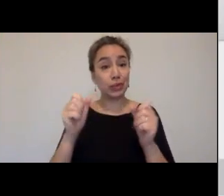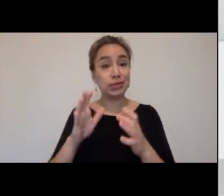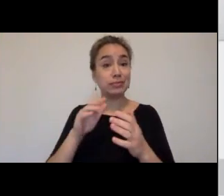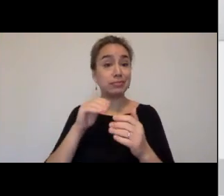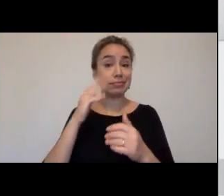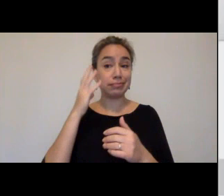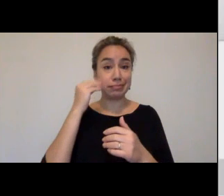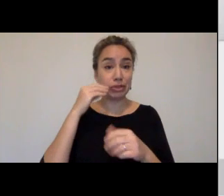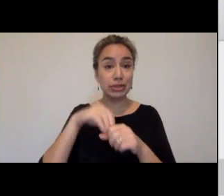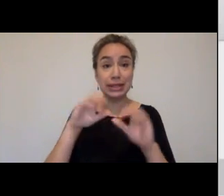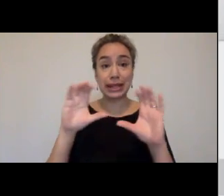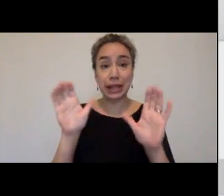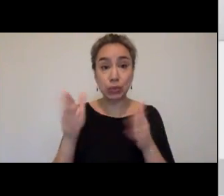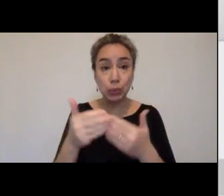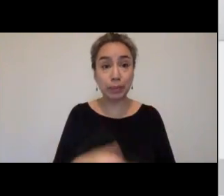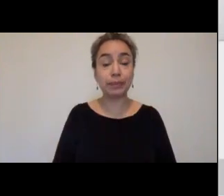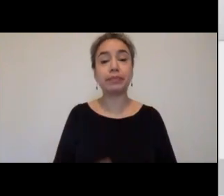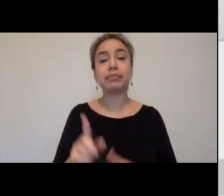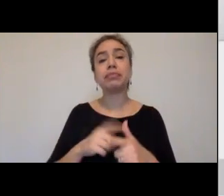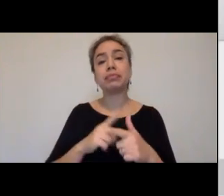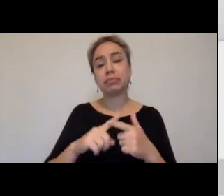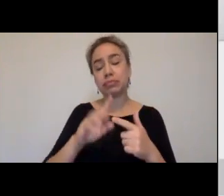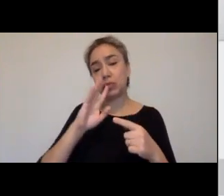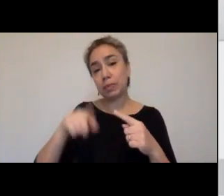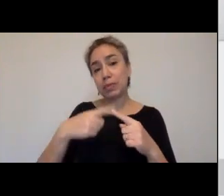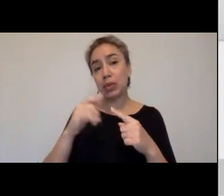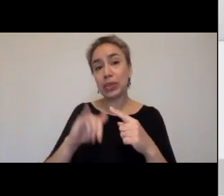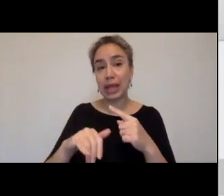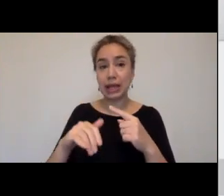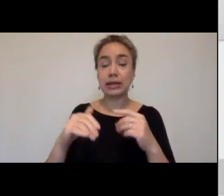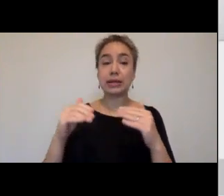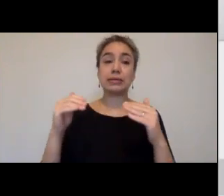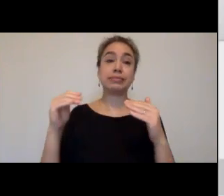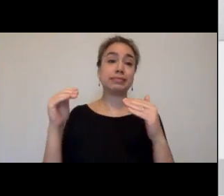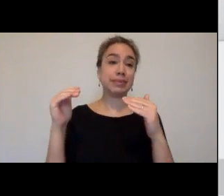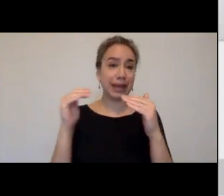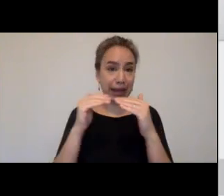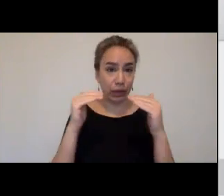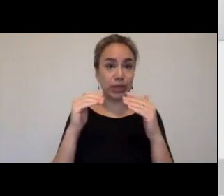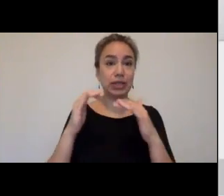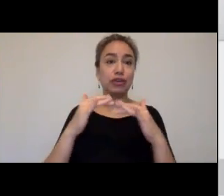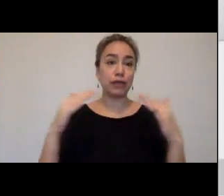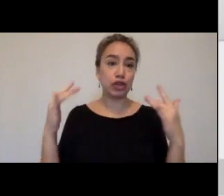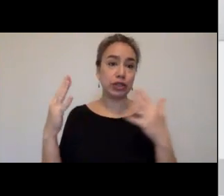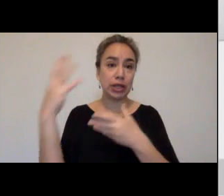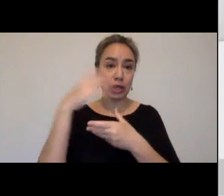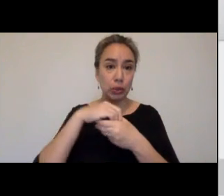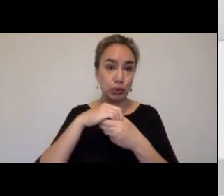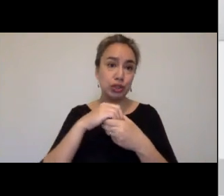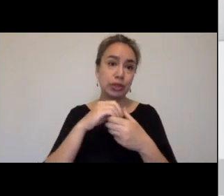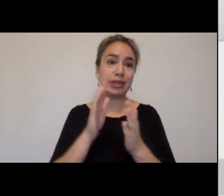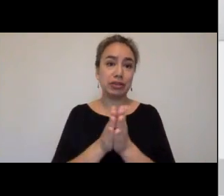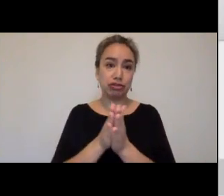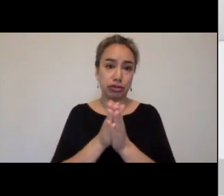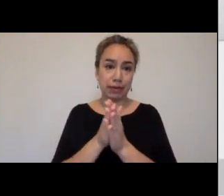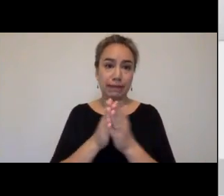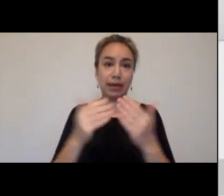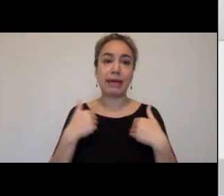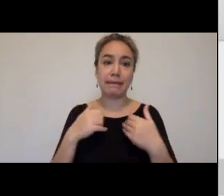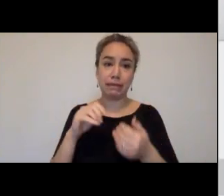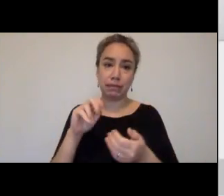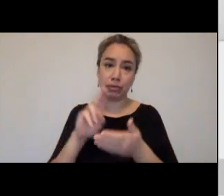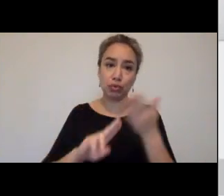of the equity, diversity, and inclusion initiative that we have at the University of Toronto, then go through